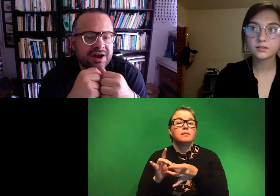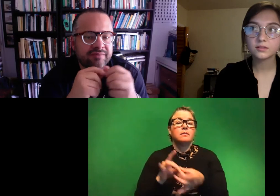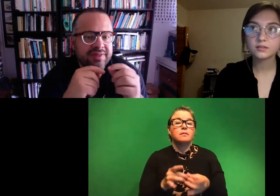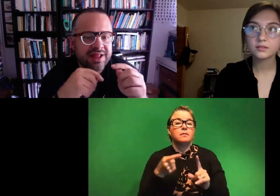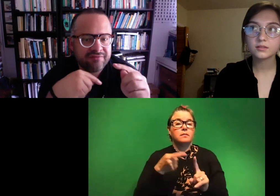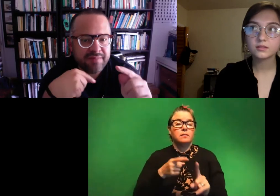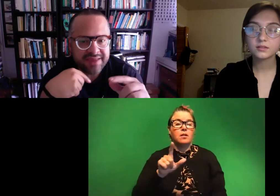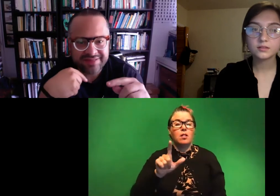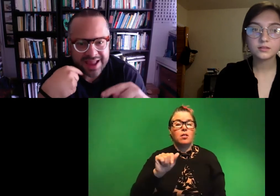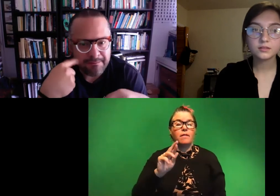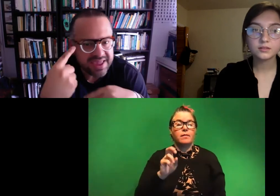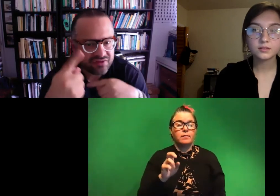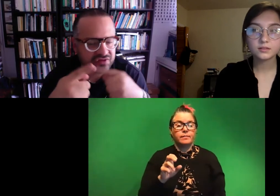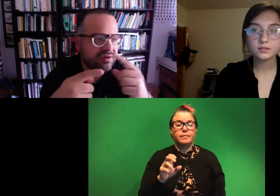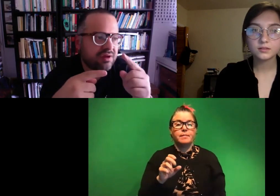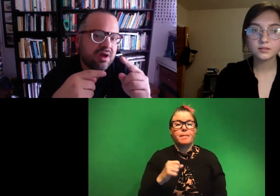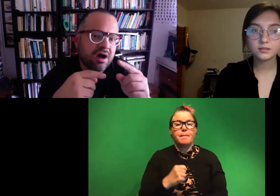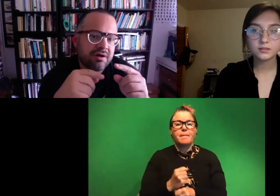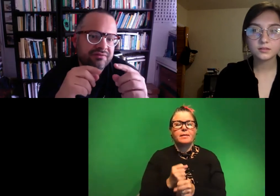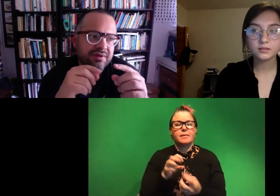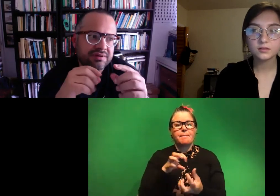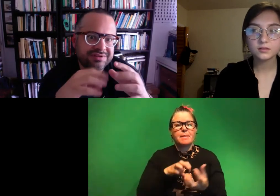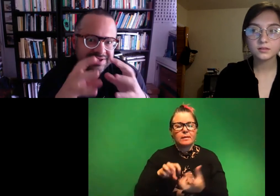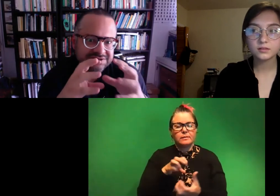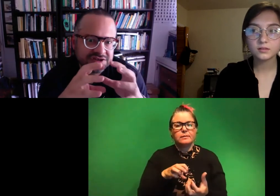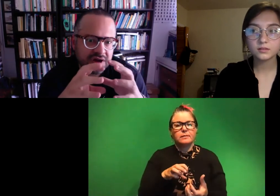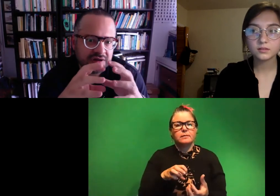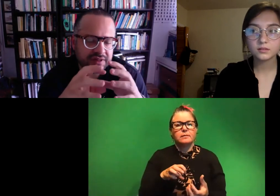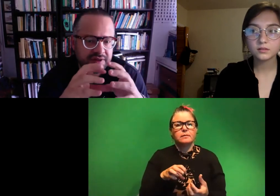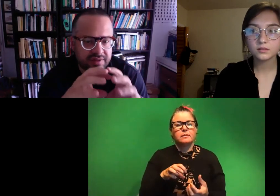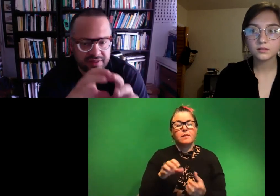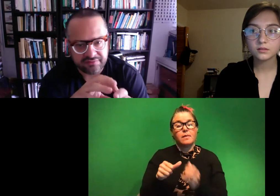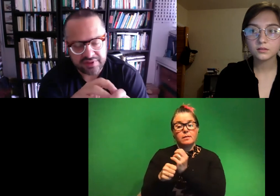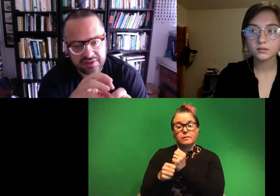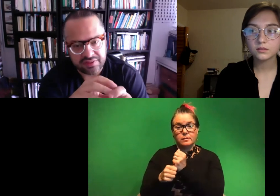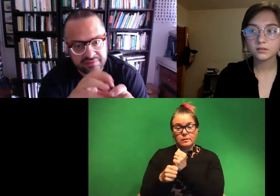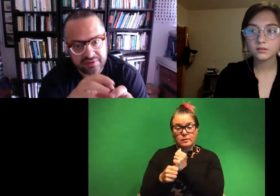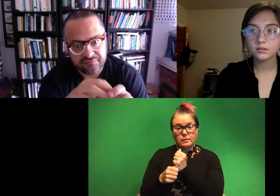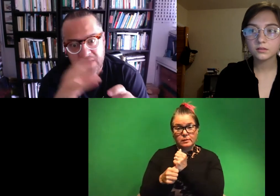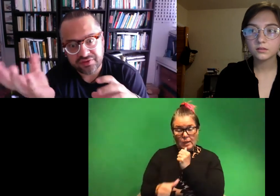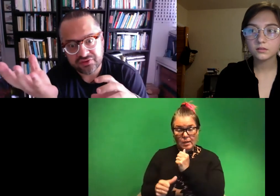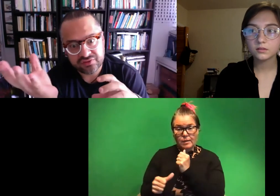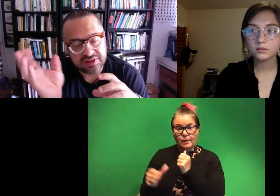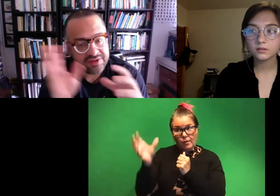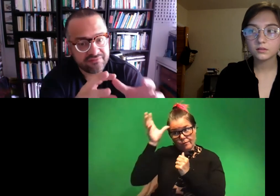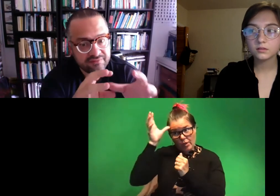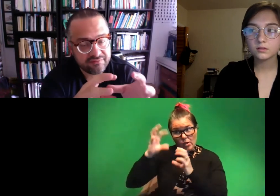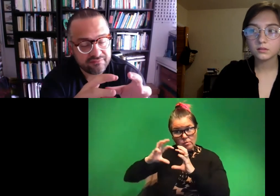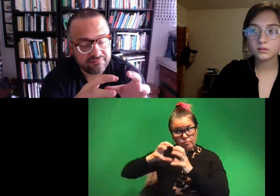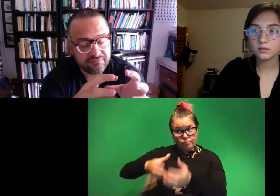of the larvae, the larvae makes like a mix of this dung that their fathers